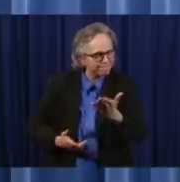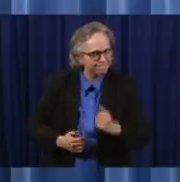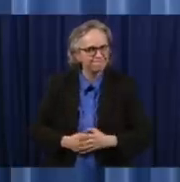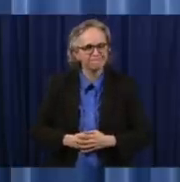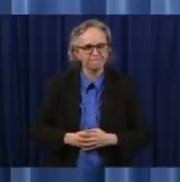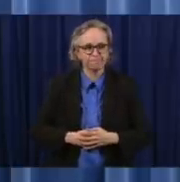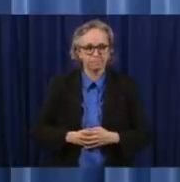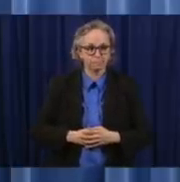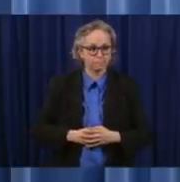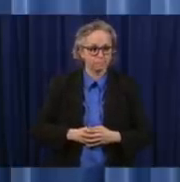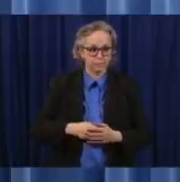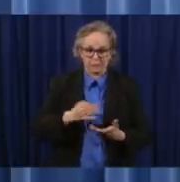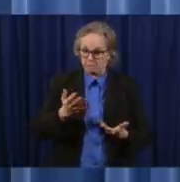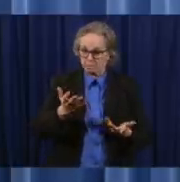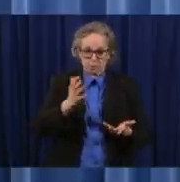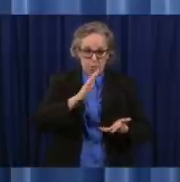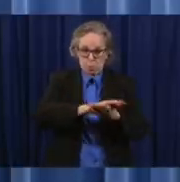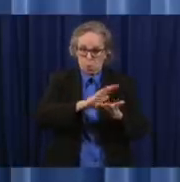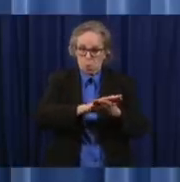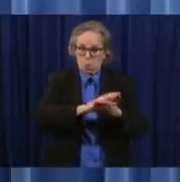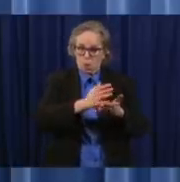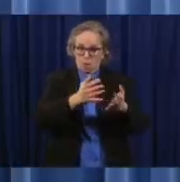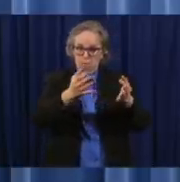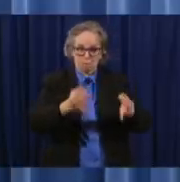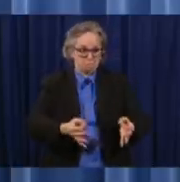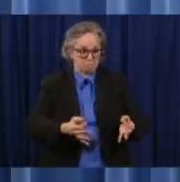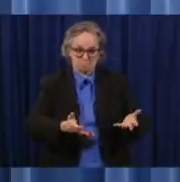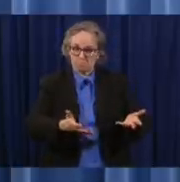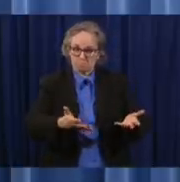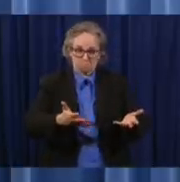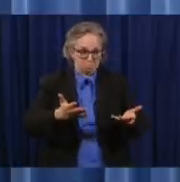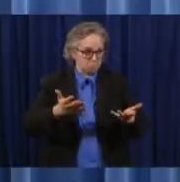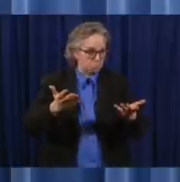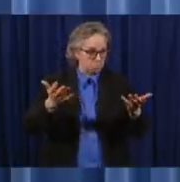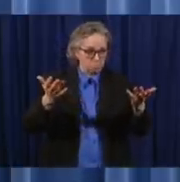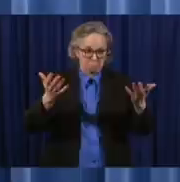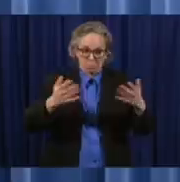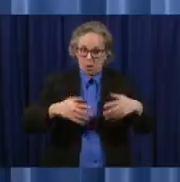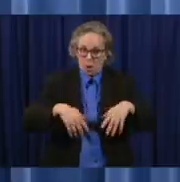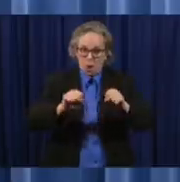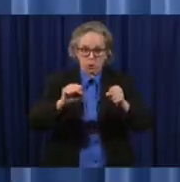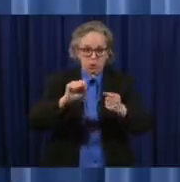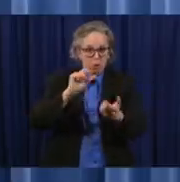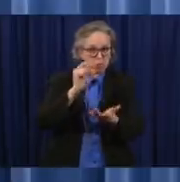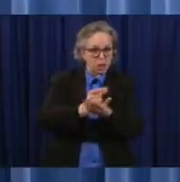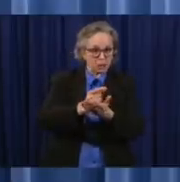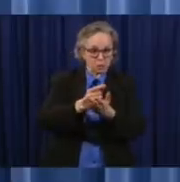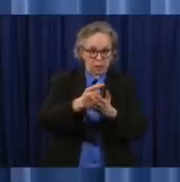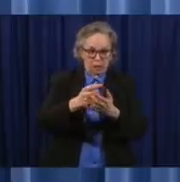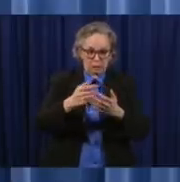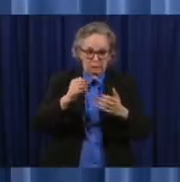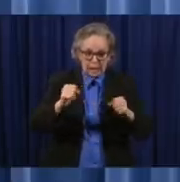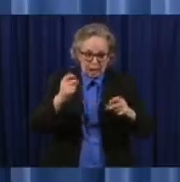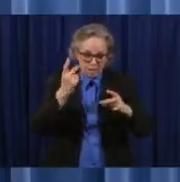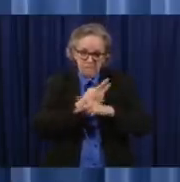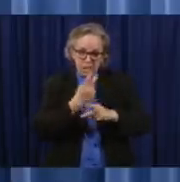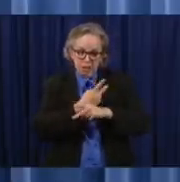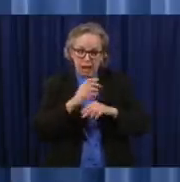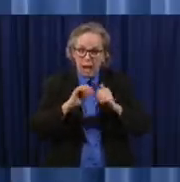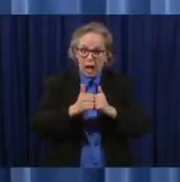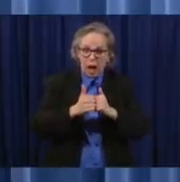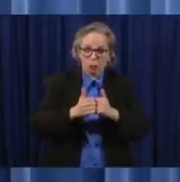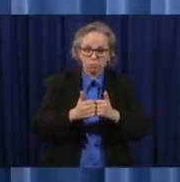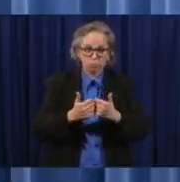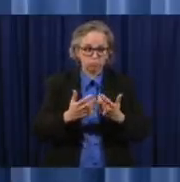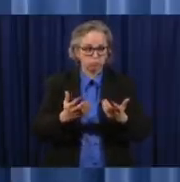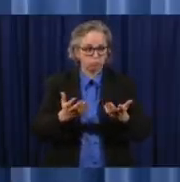if a school can do the distancing, if they can figure out how to do that,